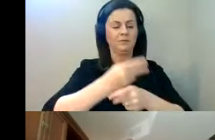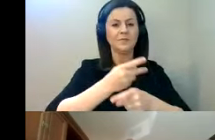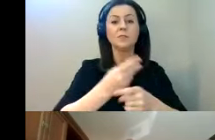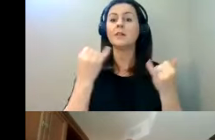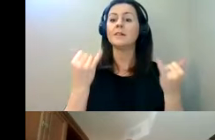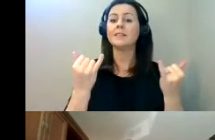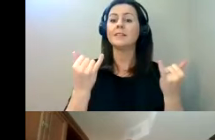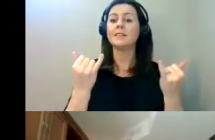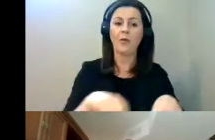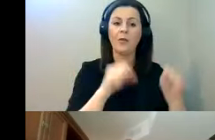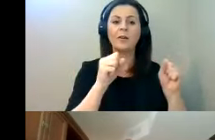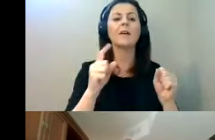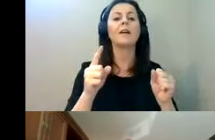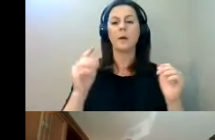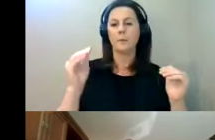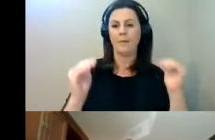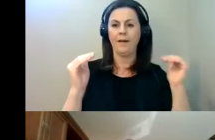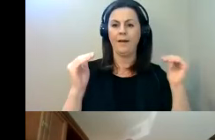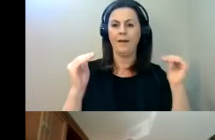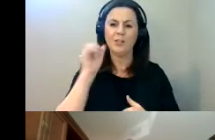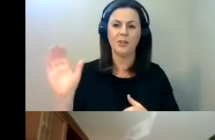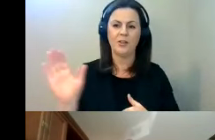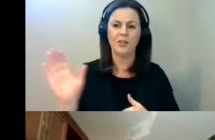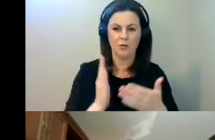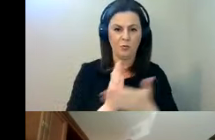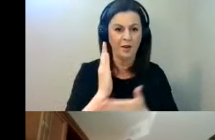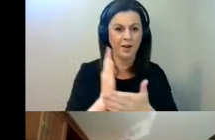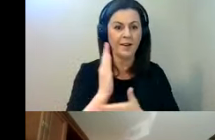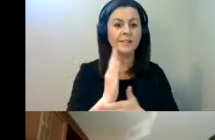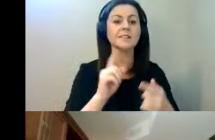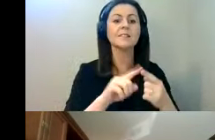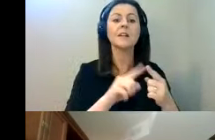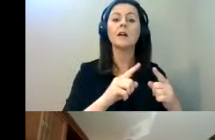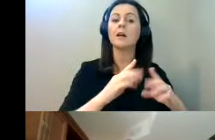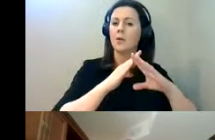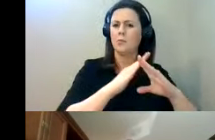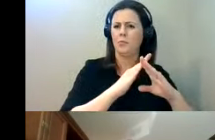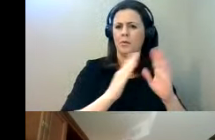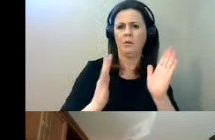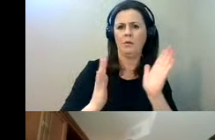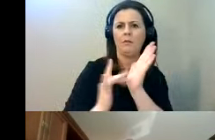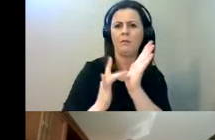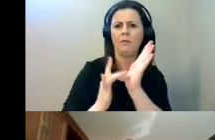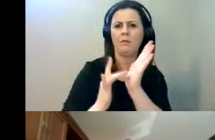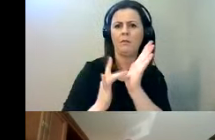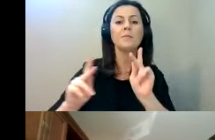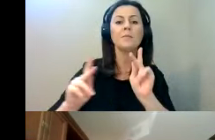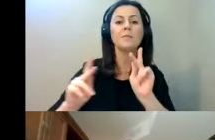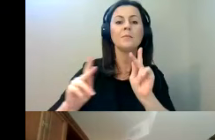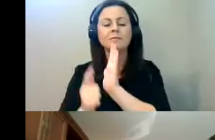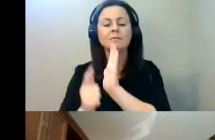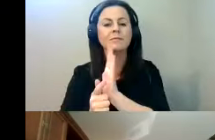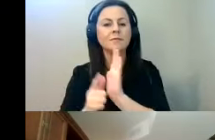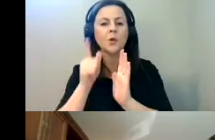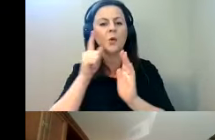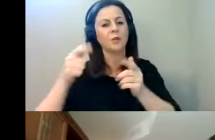preventing abuse by attorney acting under a power of attorney document. And I'm so pleased to work again with our WELL partners